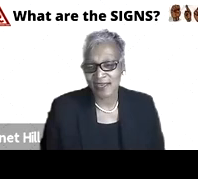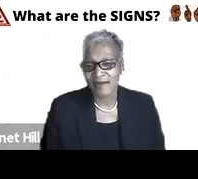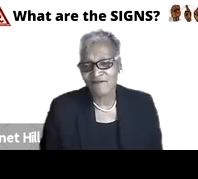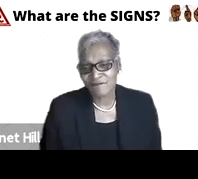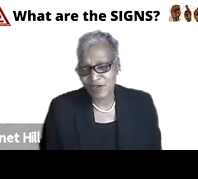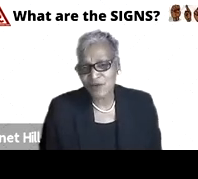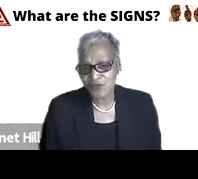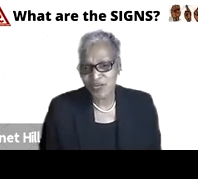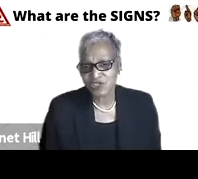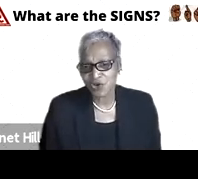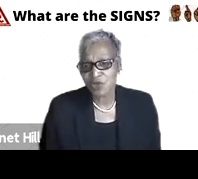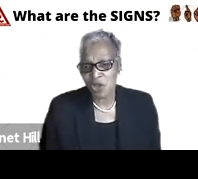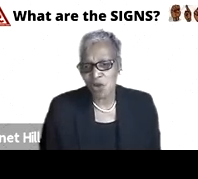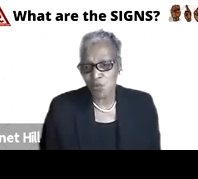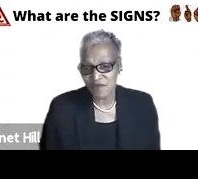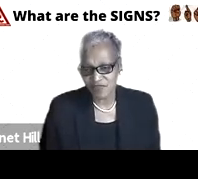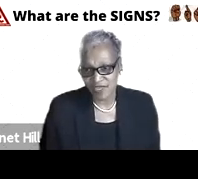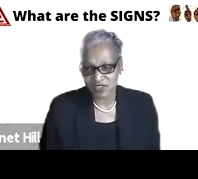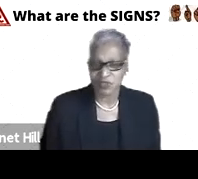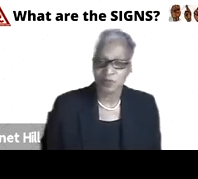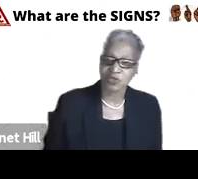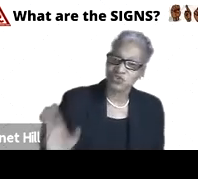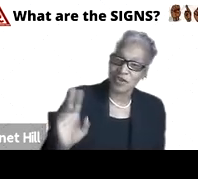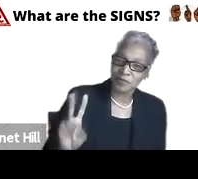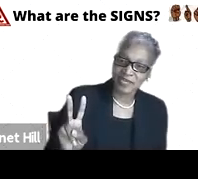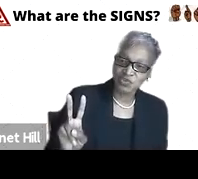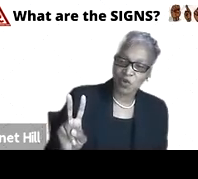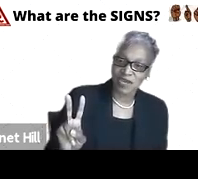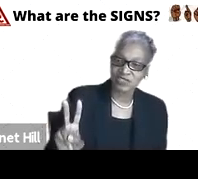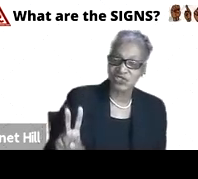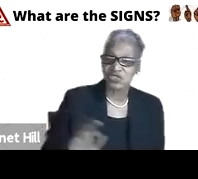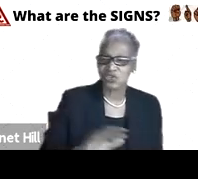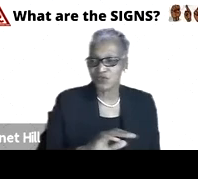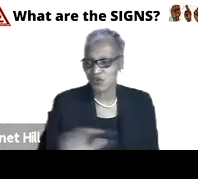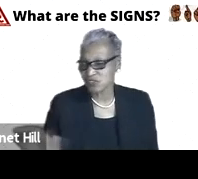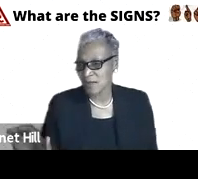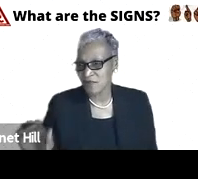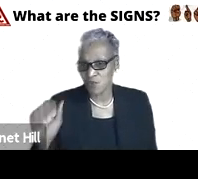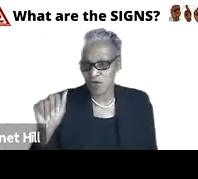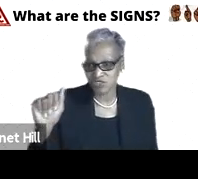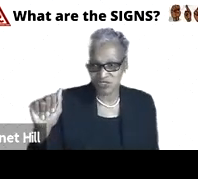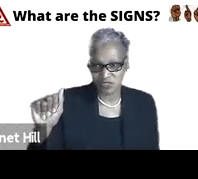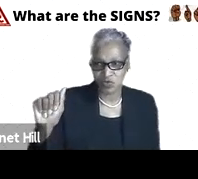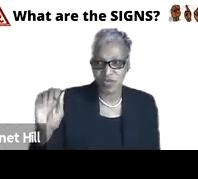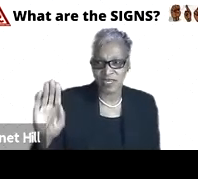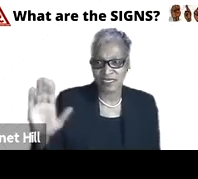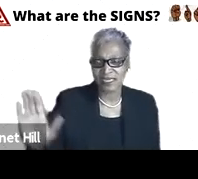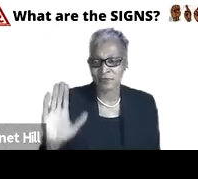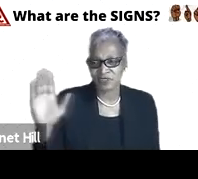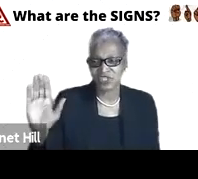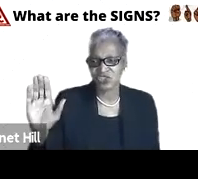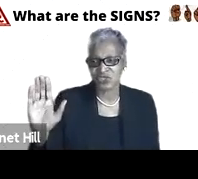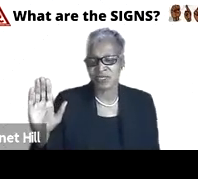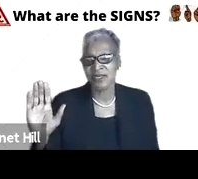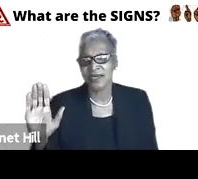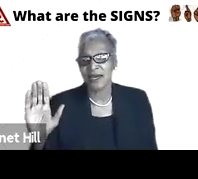that. Feel free to go along with this. I'm going to try to play it twice. So the first time, if you want to just go ahead and get